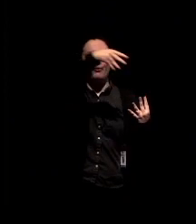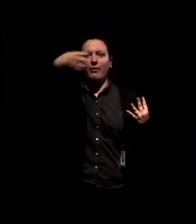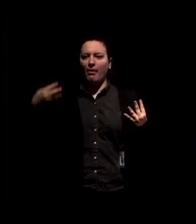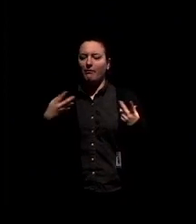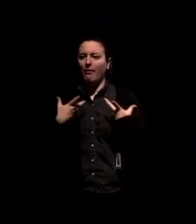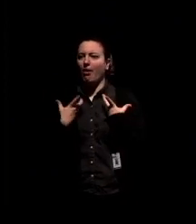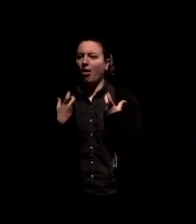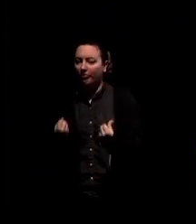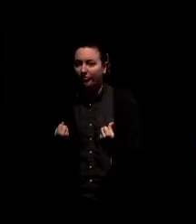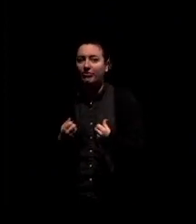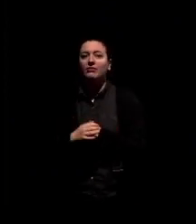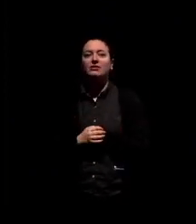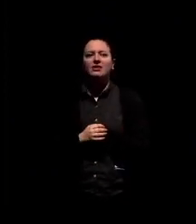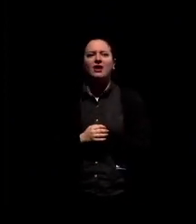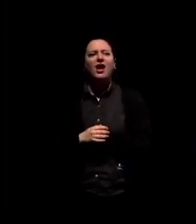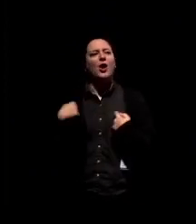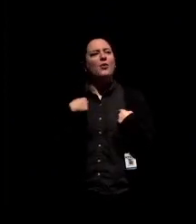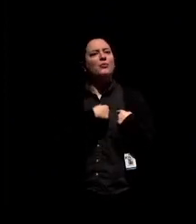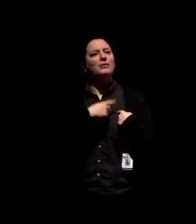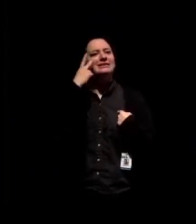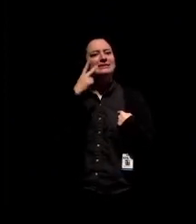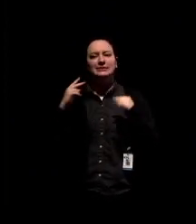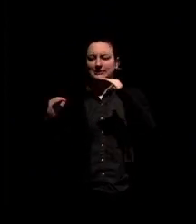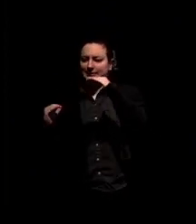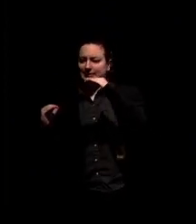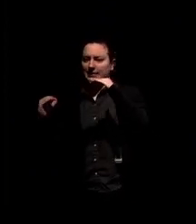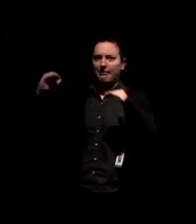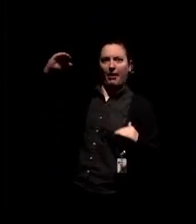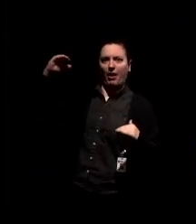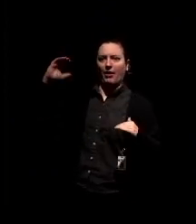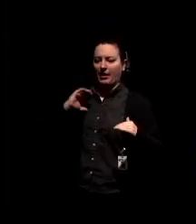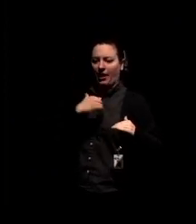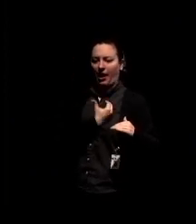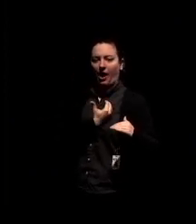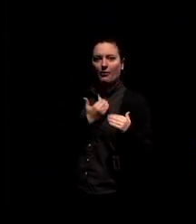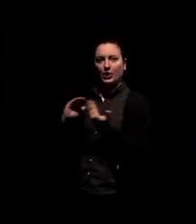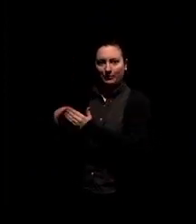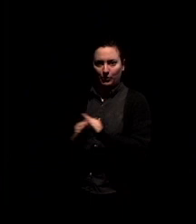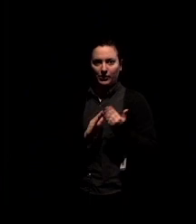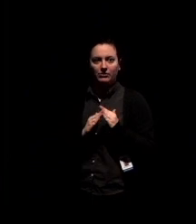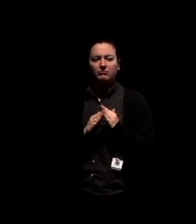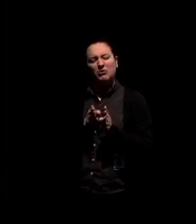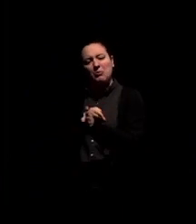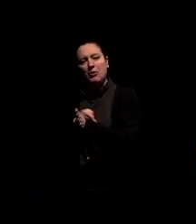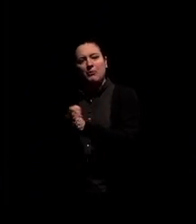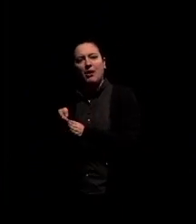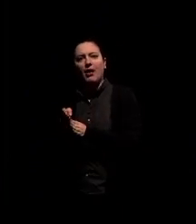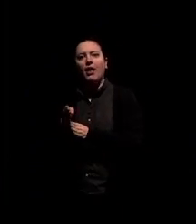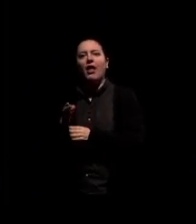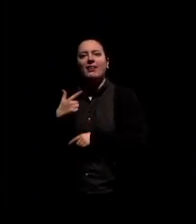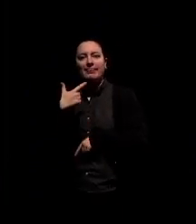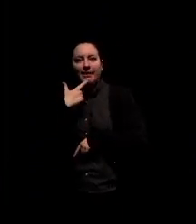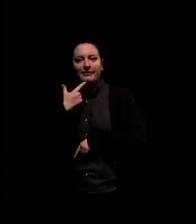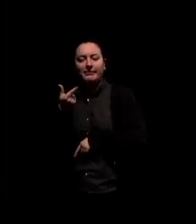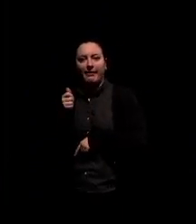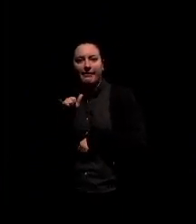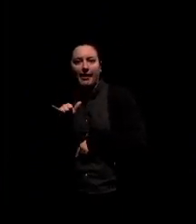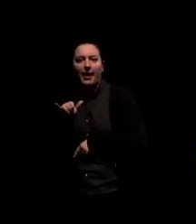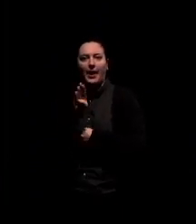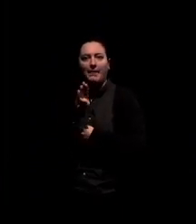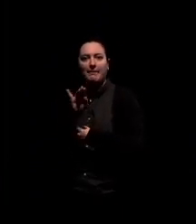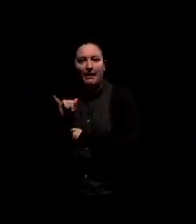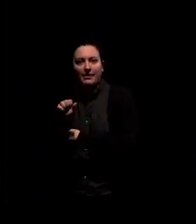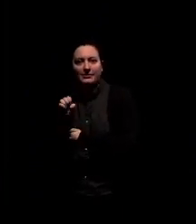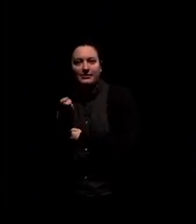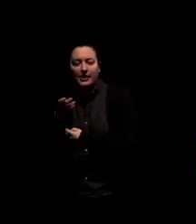in health access and outcomes that we see in the communities that we serve, which are primarily lesbian, gay, bisexual, queer, and other communities,